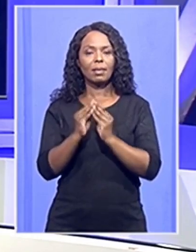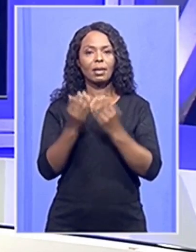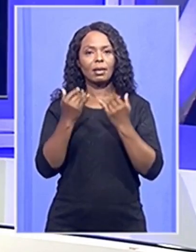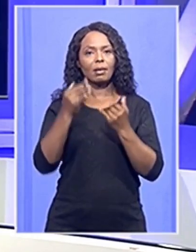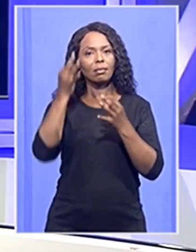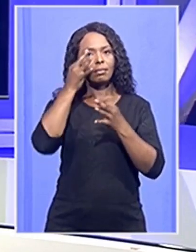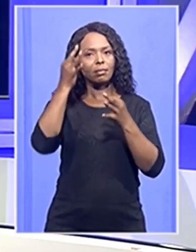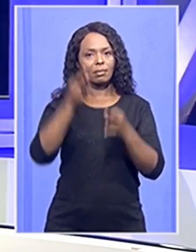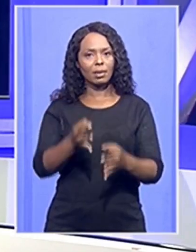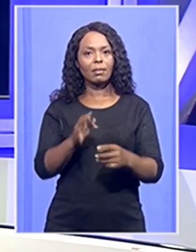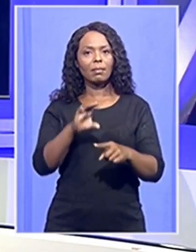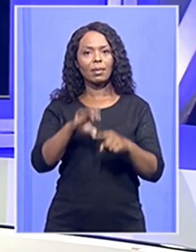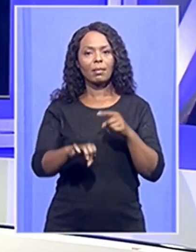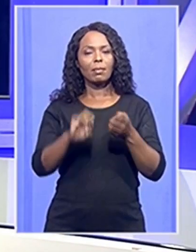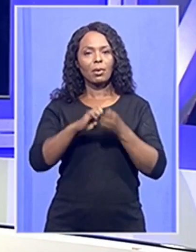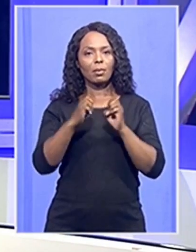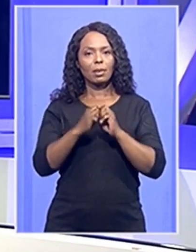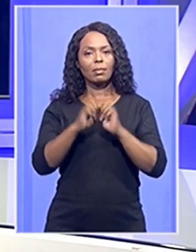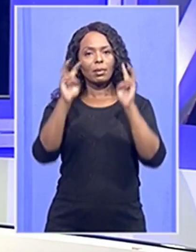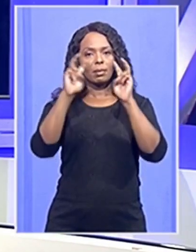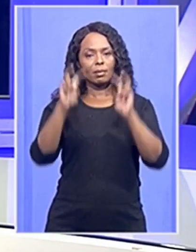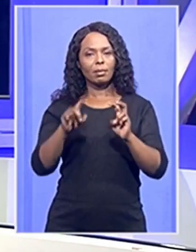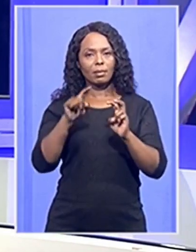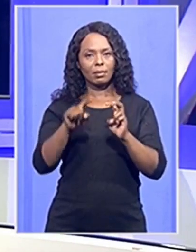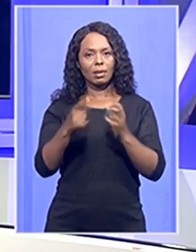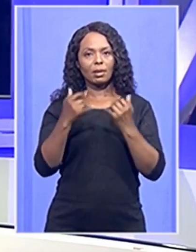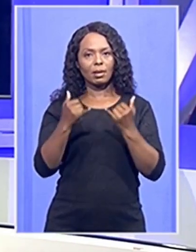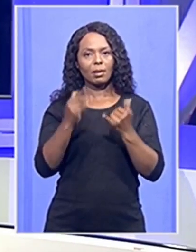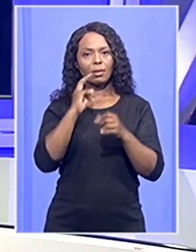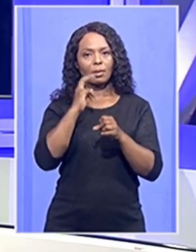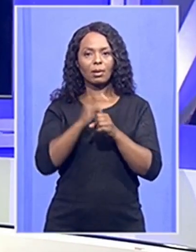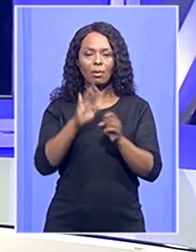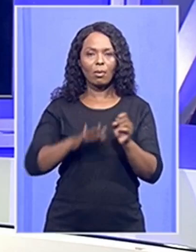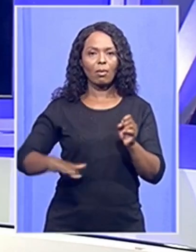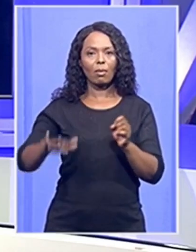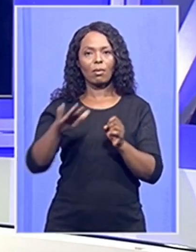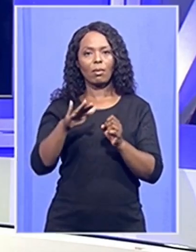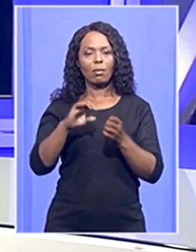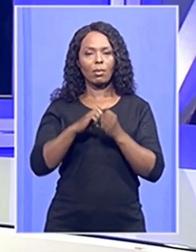kukwele zaobutata joa energy muna hengi kwa nama totapilu abuse chaba.